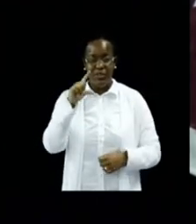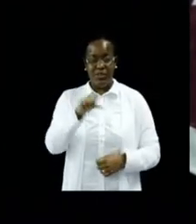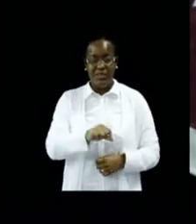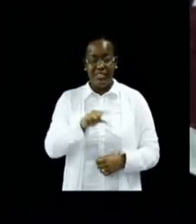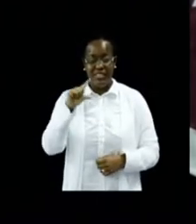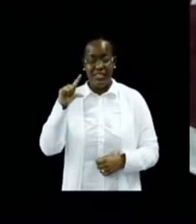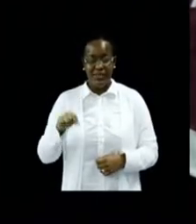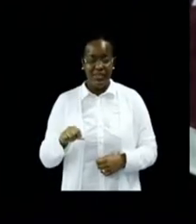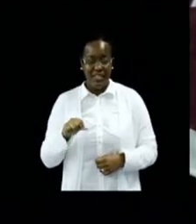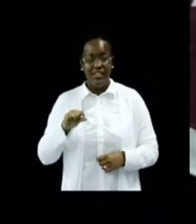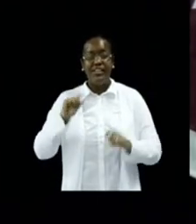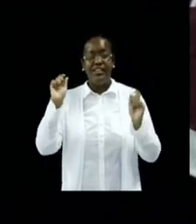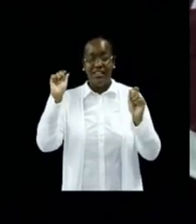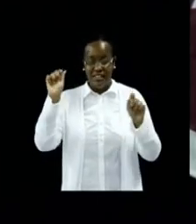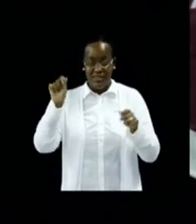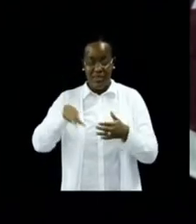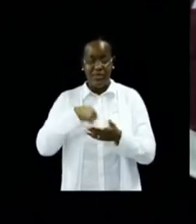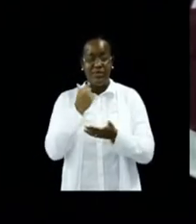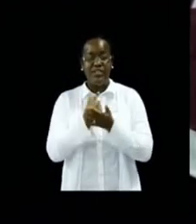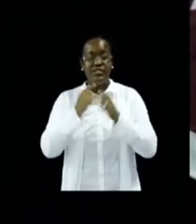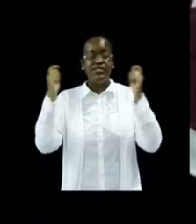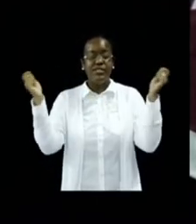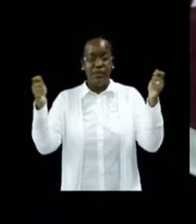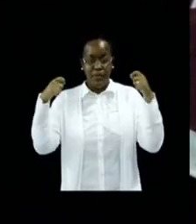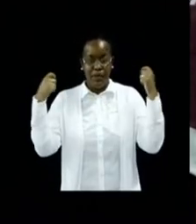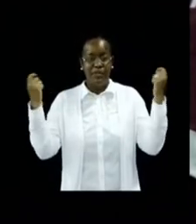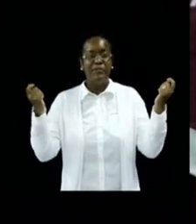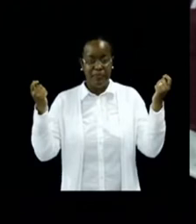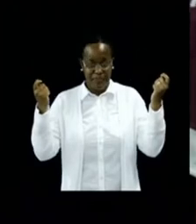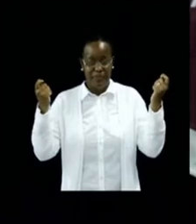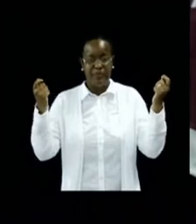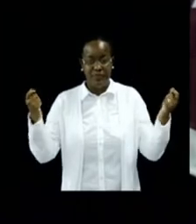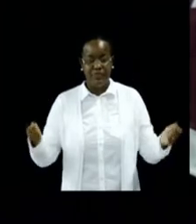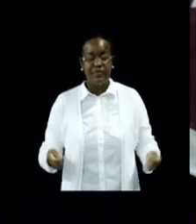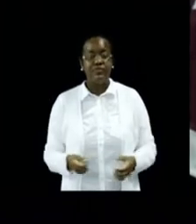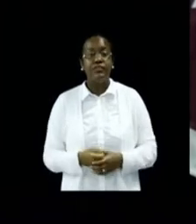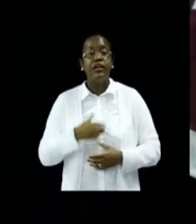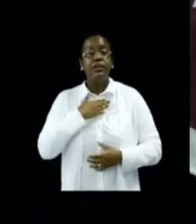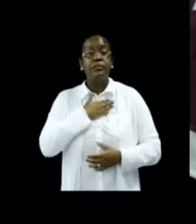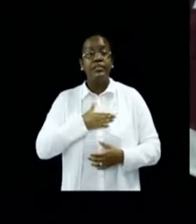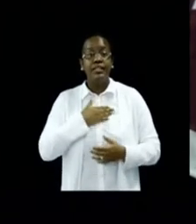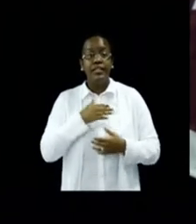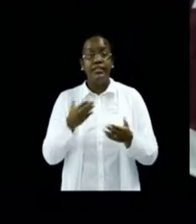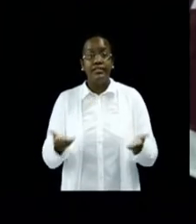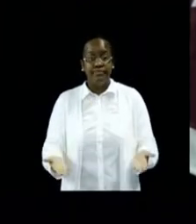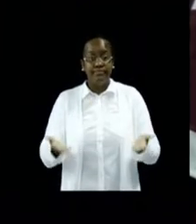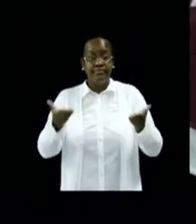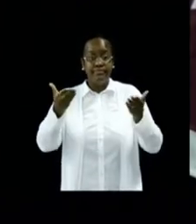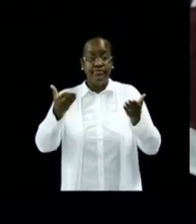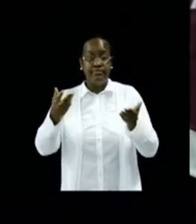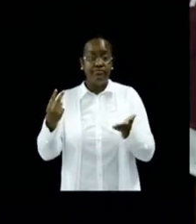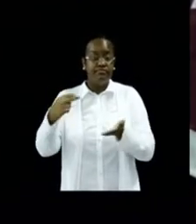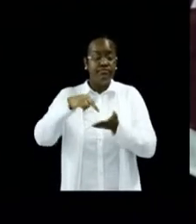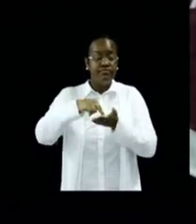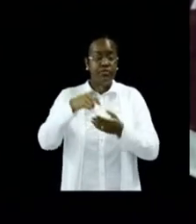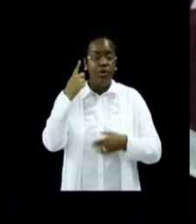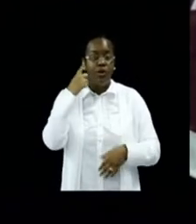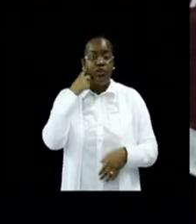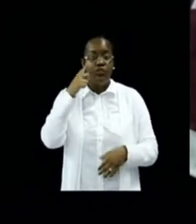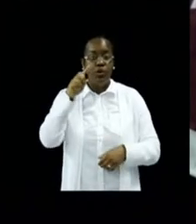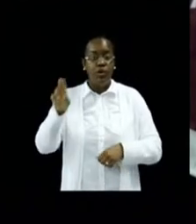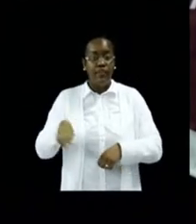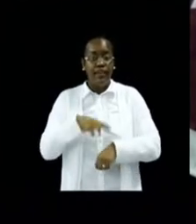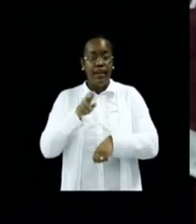2020 commencement ceremony. Please remain standing for the playing of the national